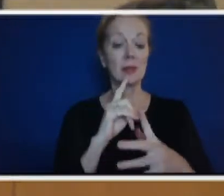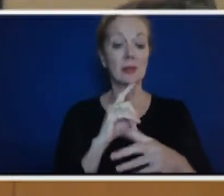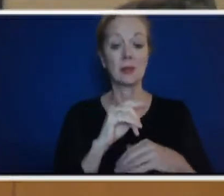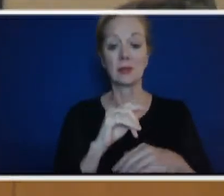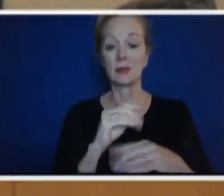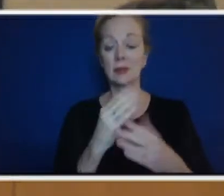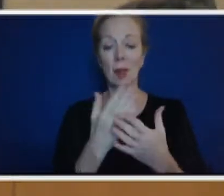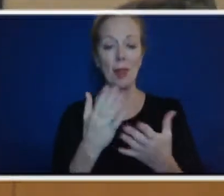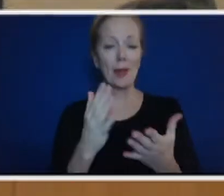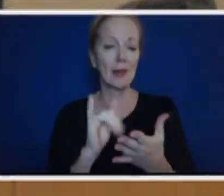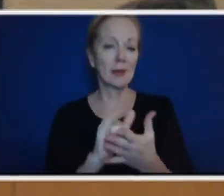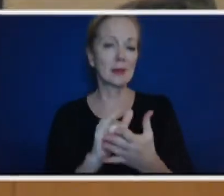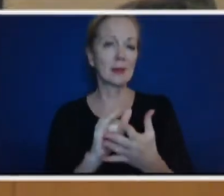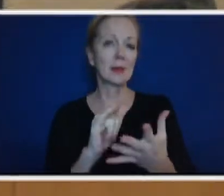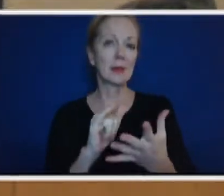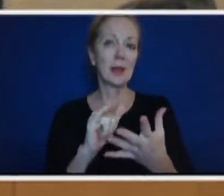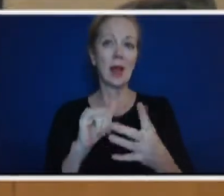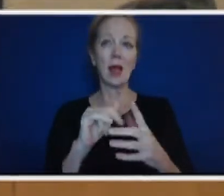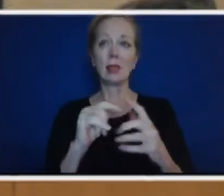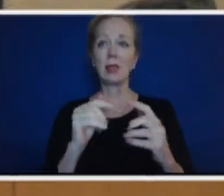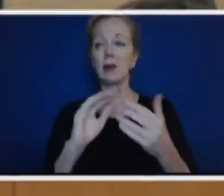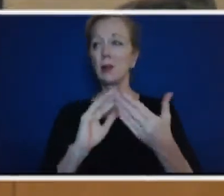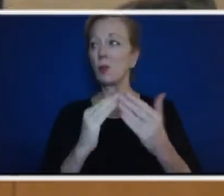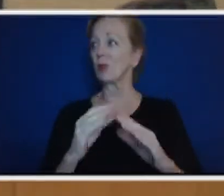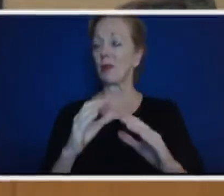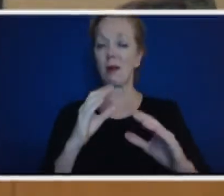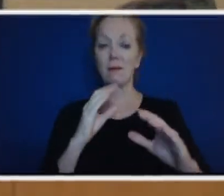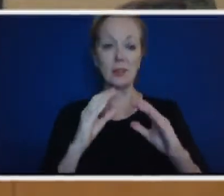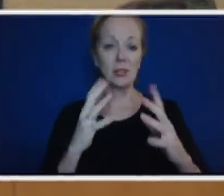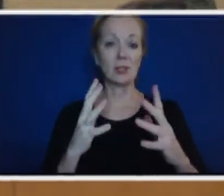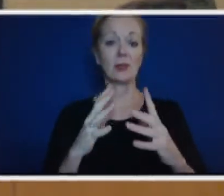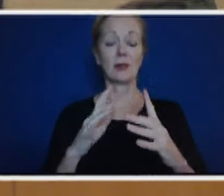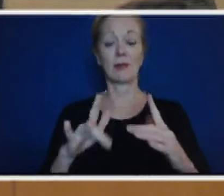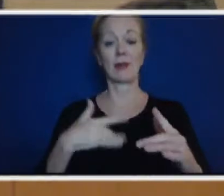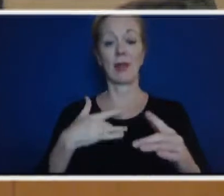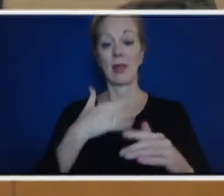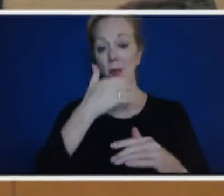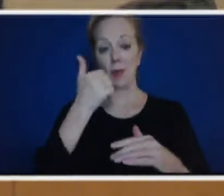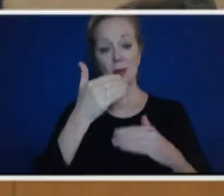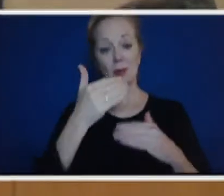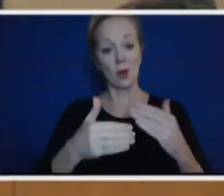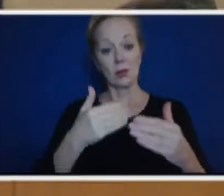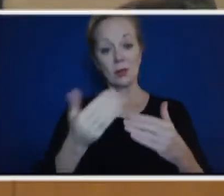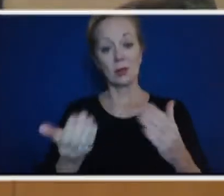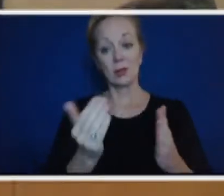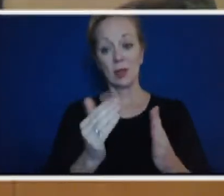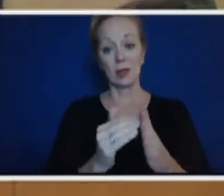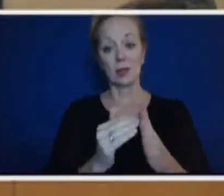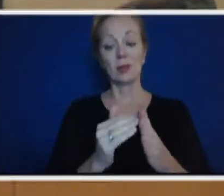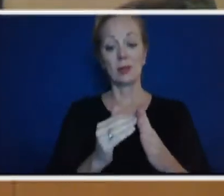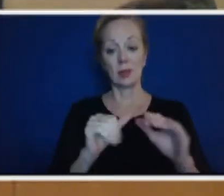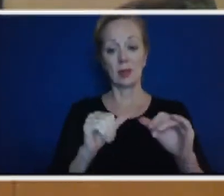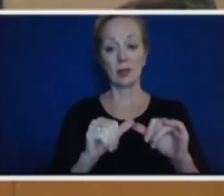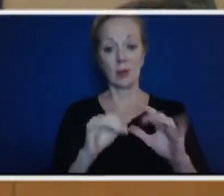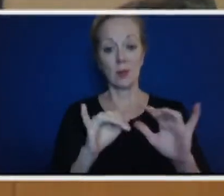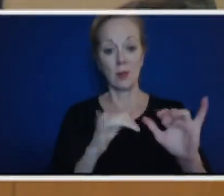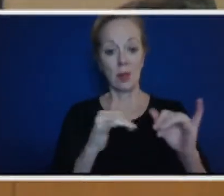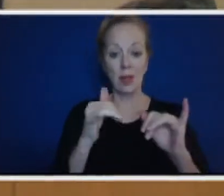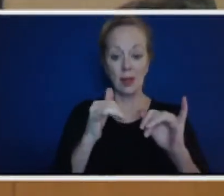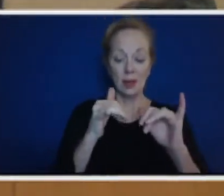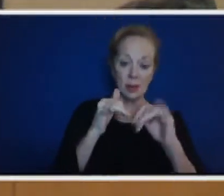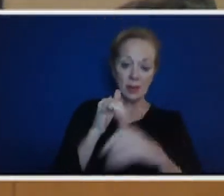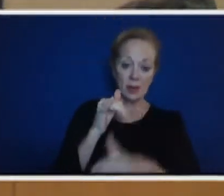something that, had a lot of community conversation, and felt that the best process was, again, for this to continue to play out in that realm